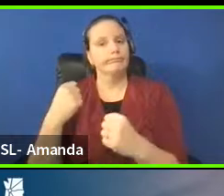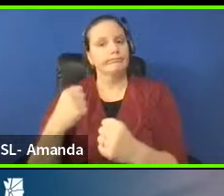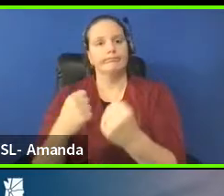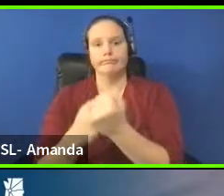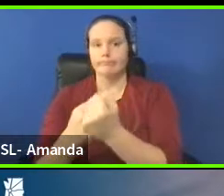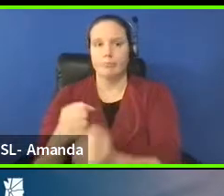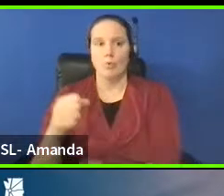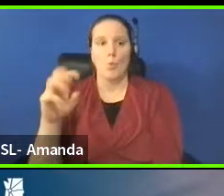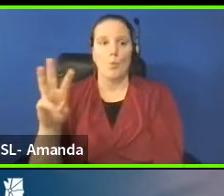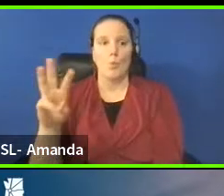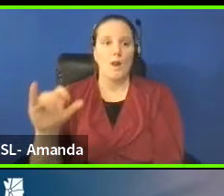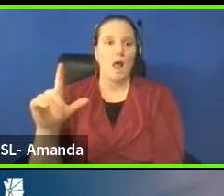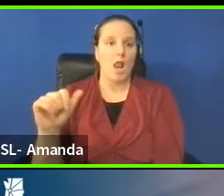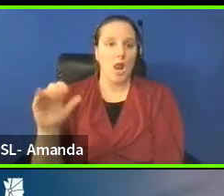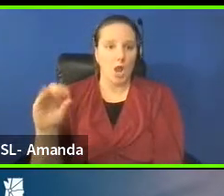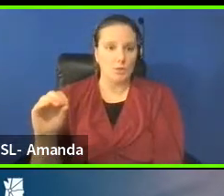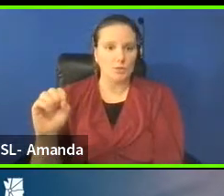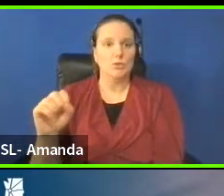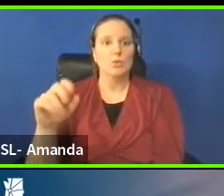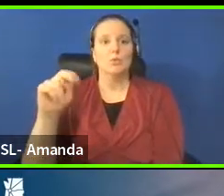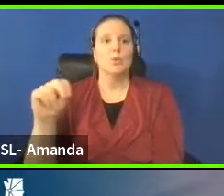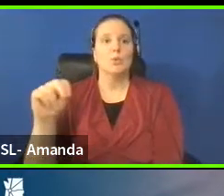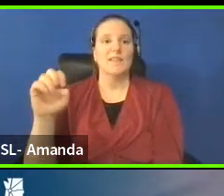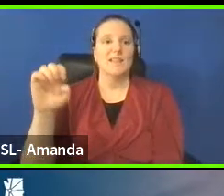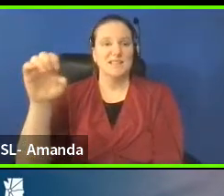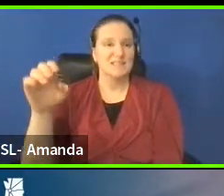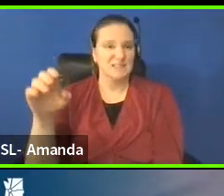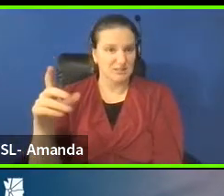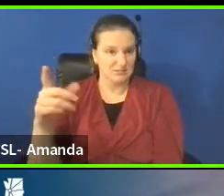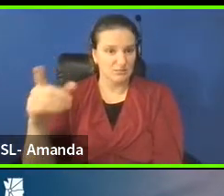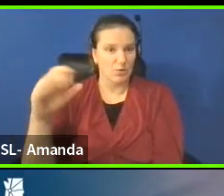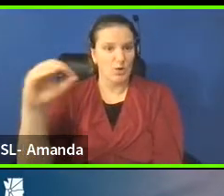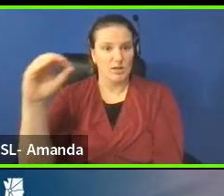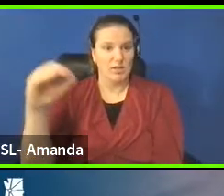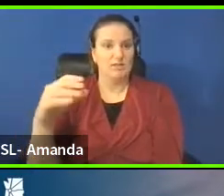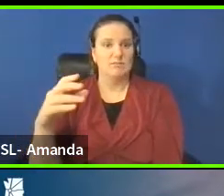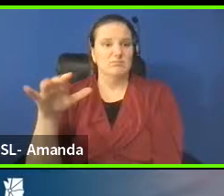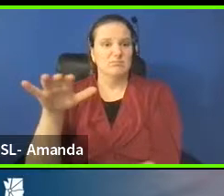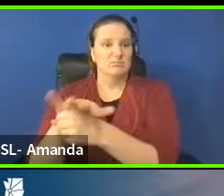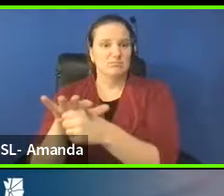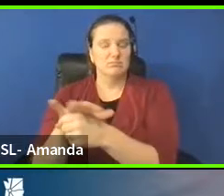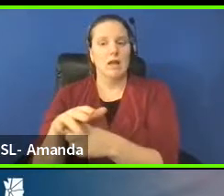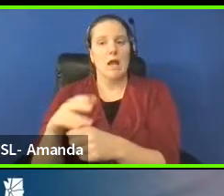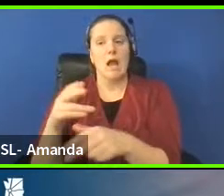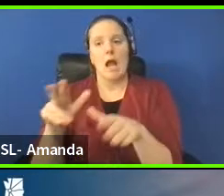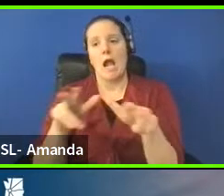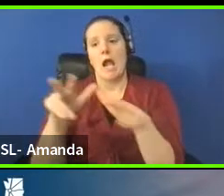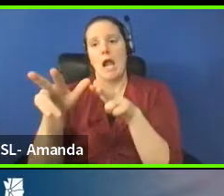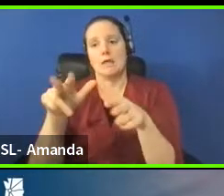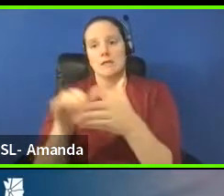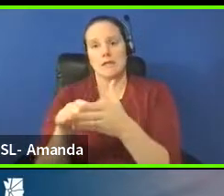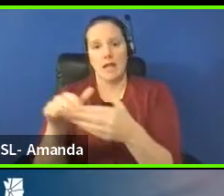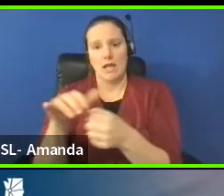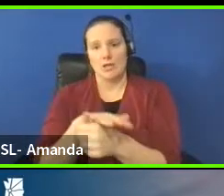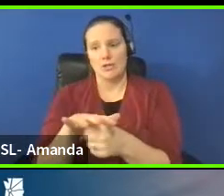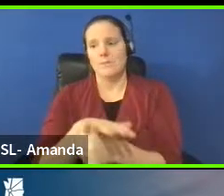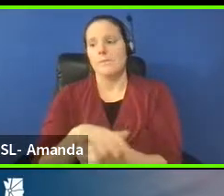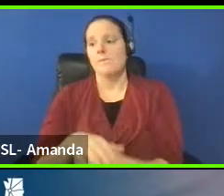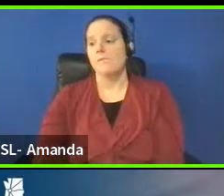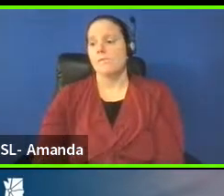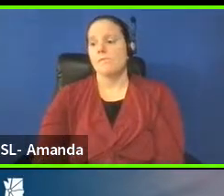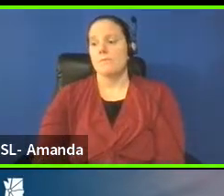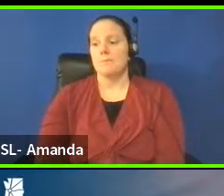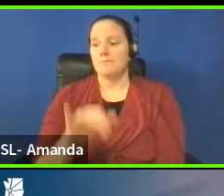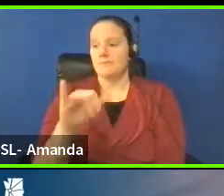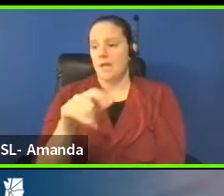in Northeast Oregon and that whole area. And hiking up in that area just is